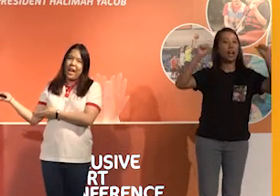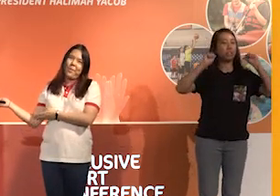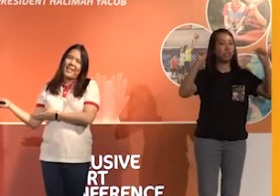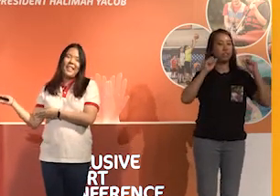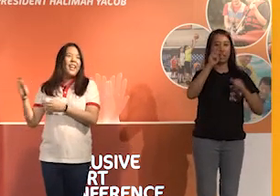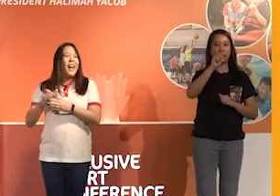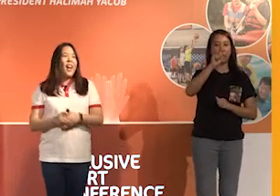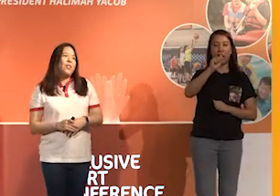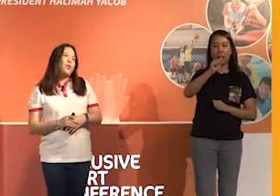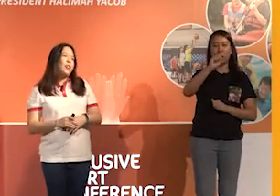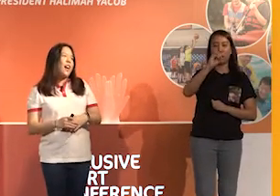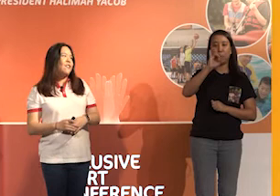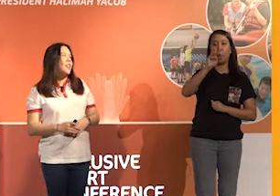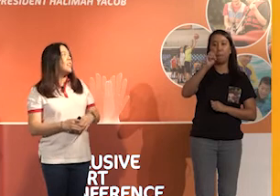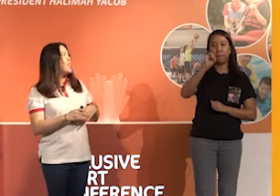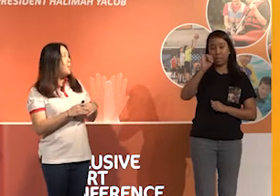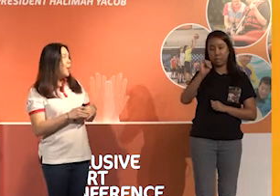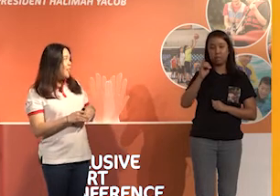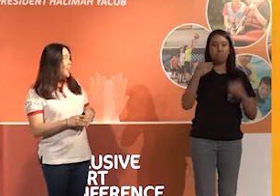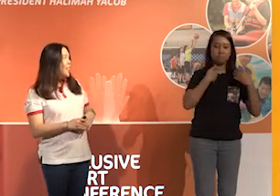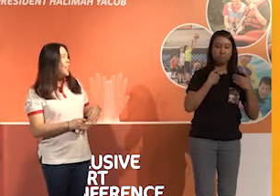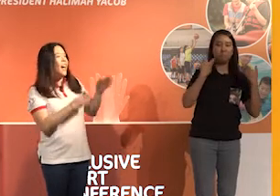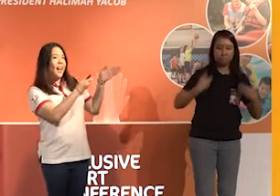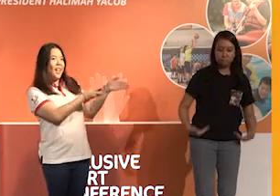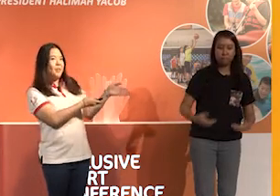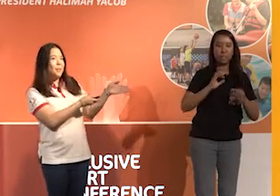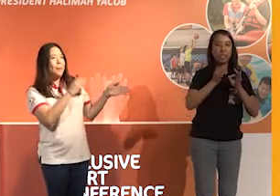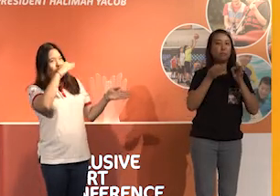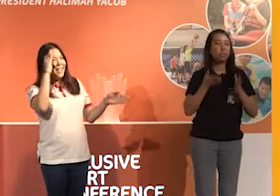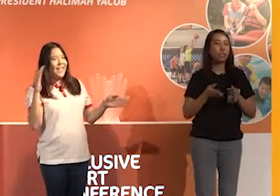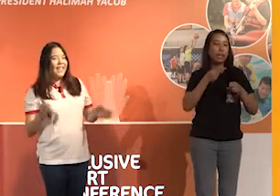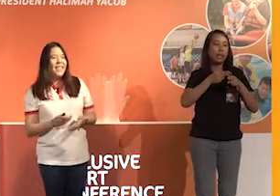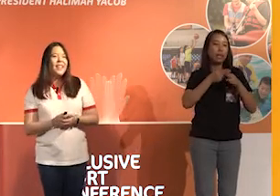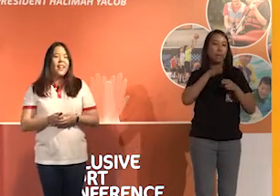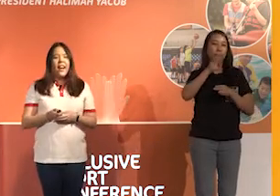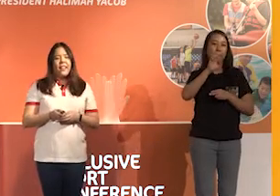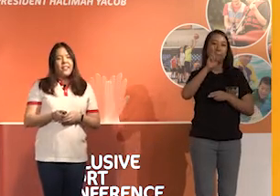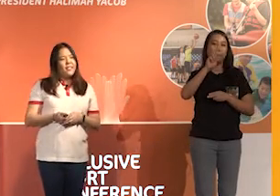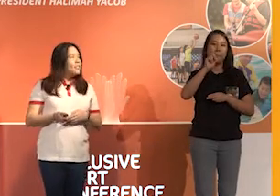Adelia, Naomi, and we also have an interpreter. Her name is Bunny.